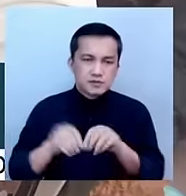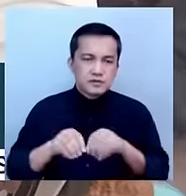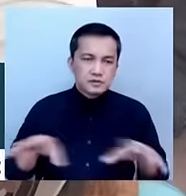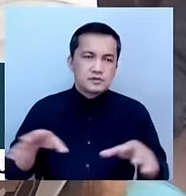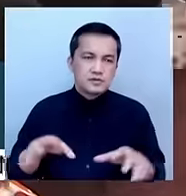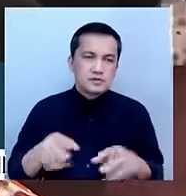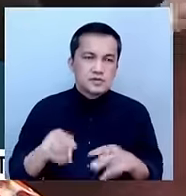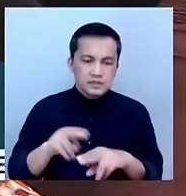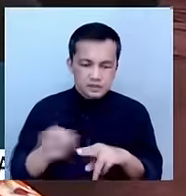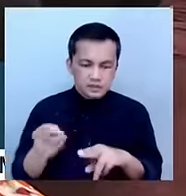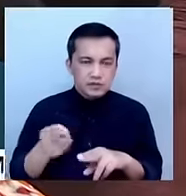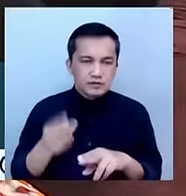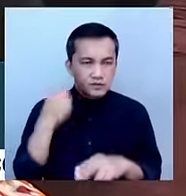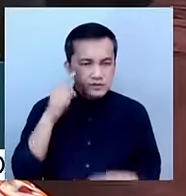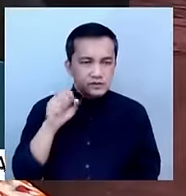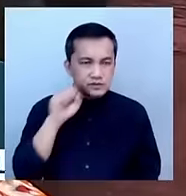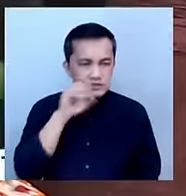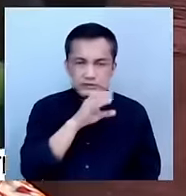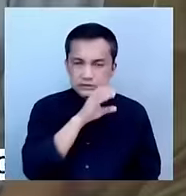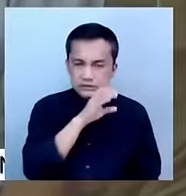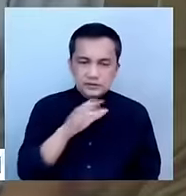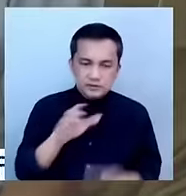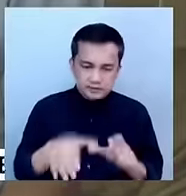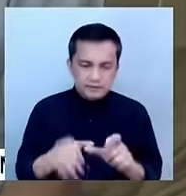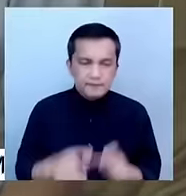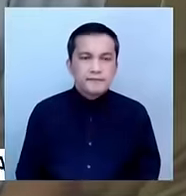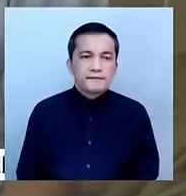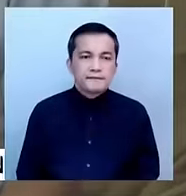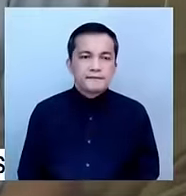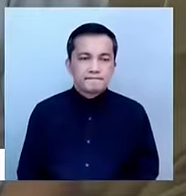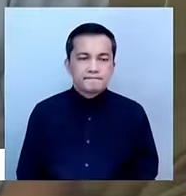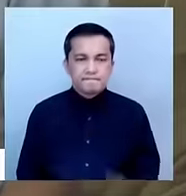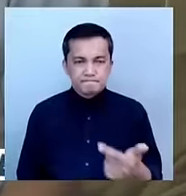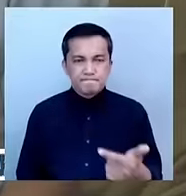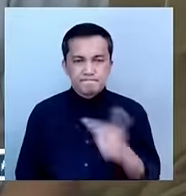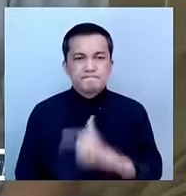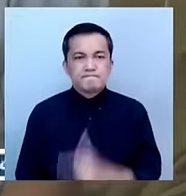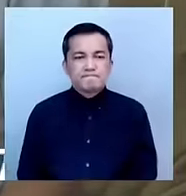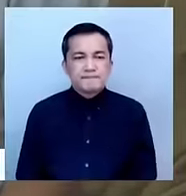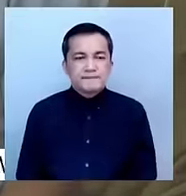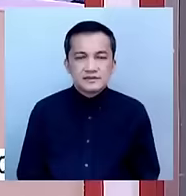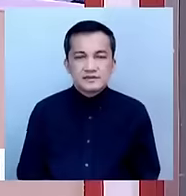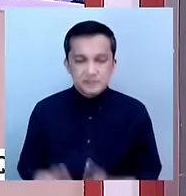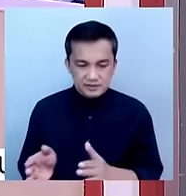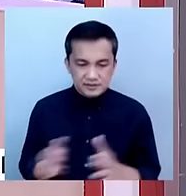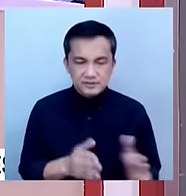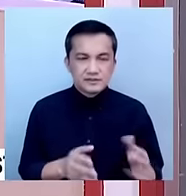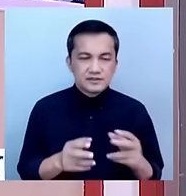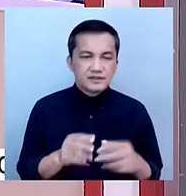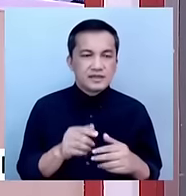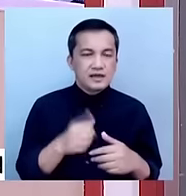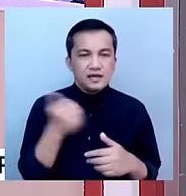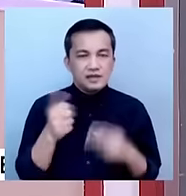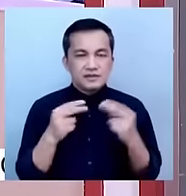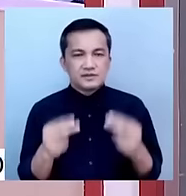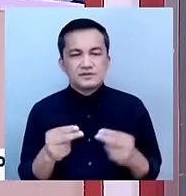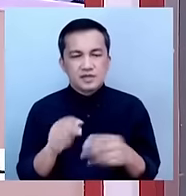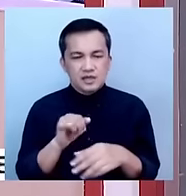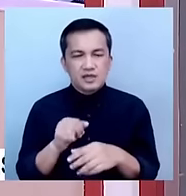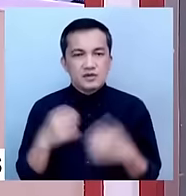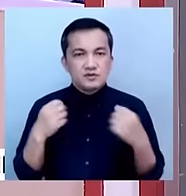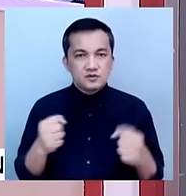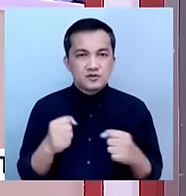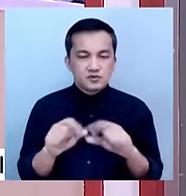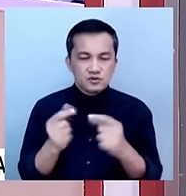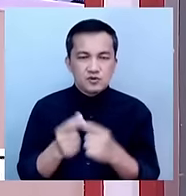seniors and PWDs. Vivian Gulia, ABS-CBN News. influential business group wants government to